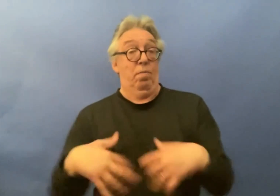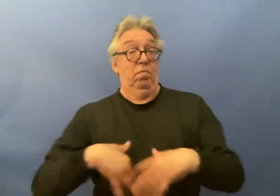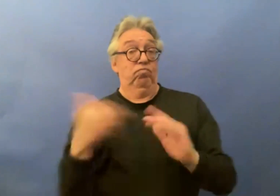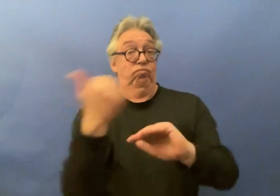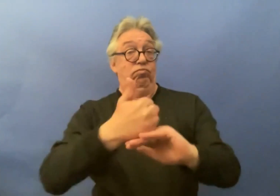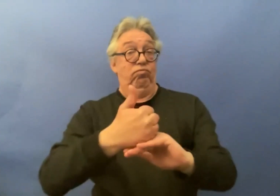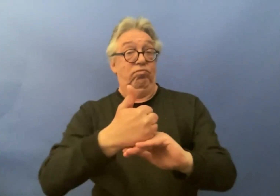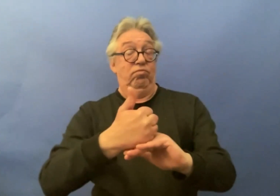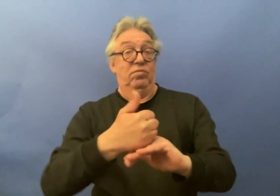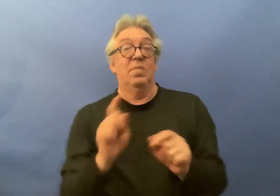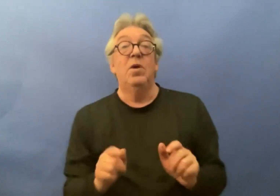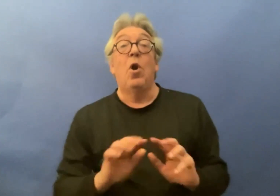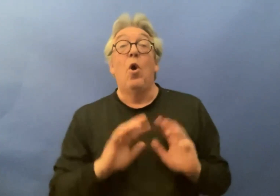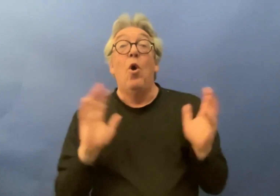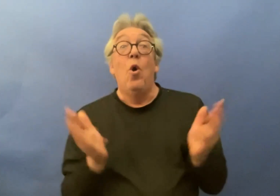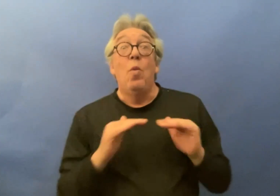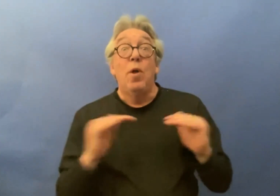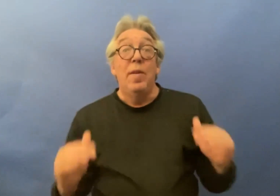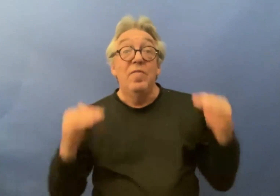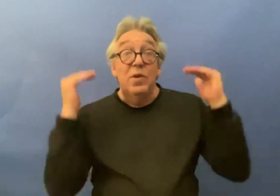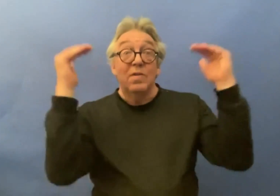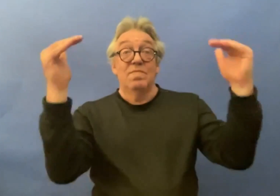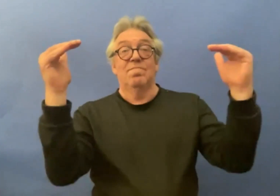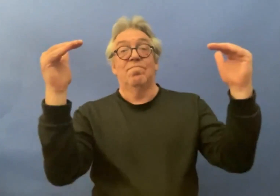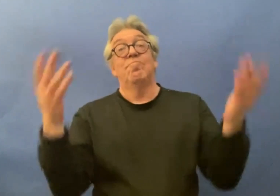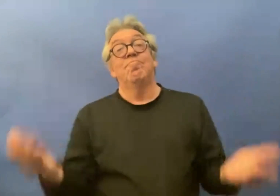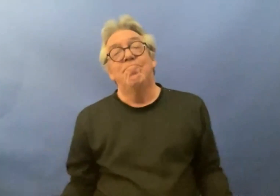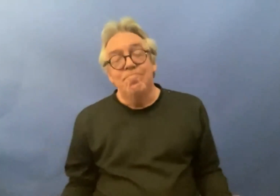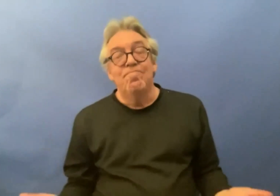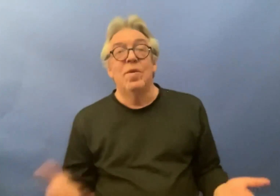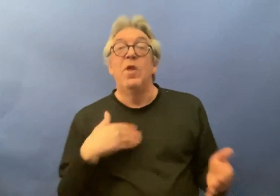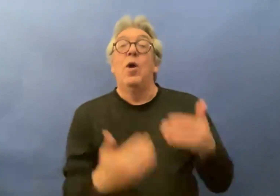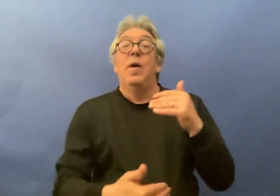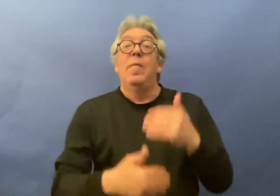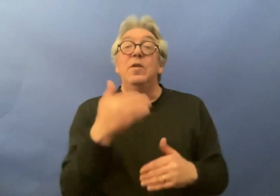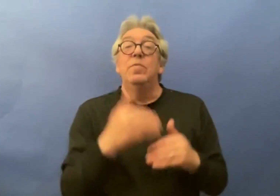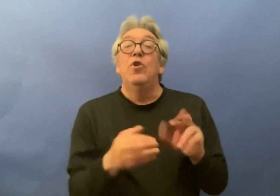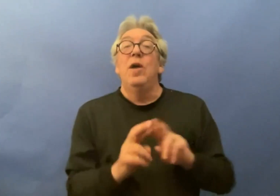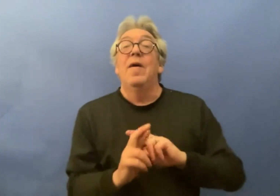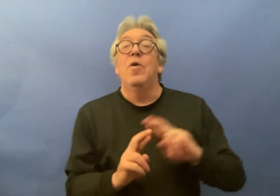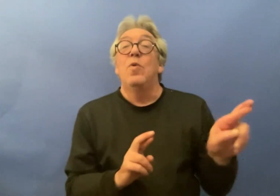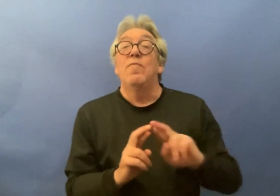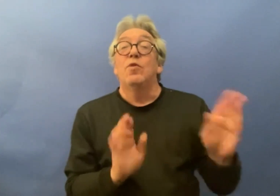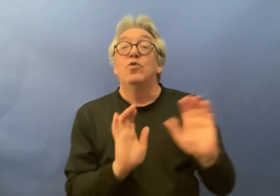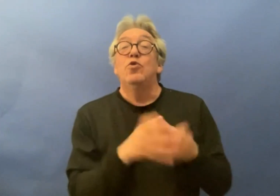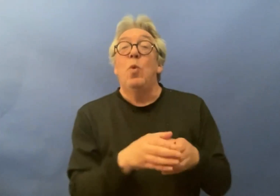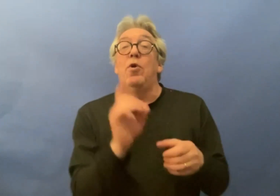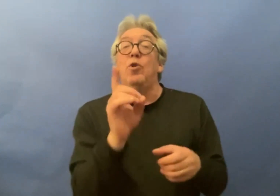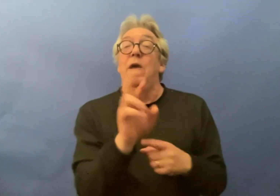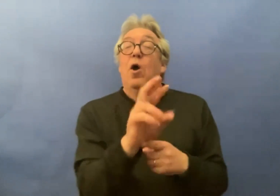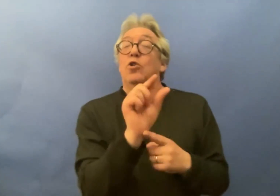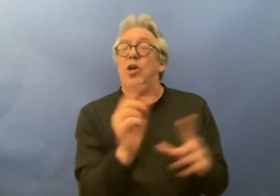However, at global level, we have the disability reference group, DRG, that is committed